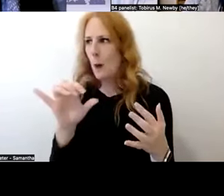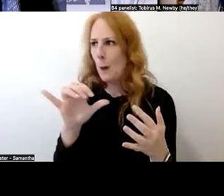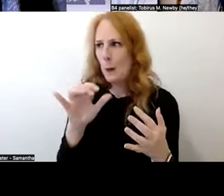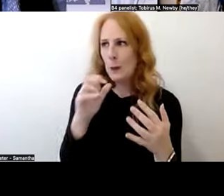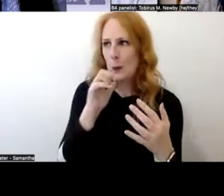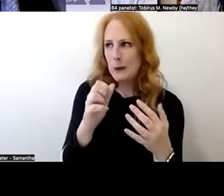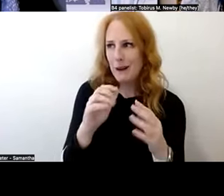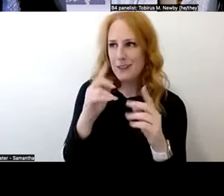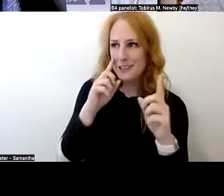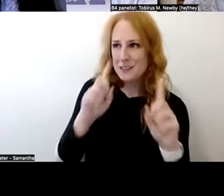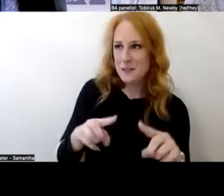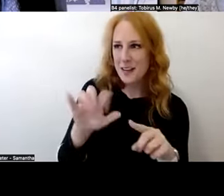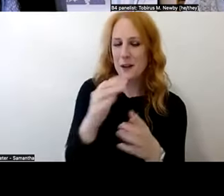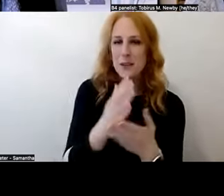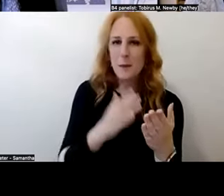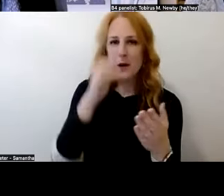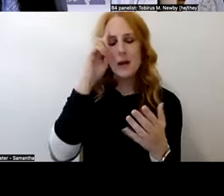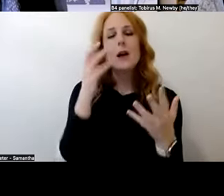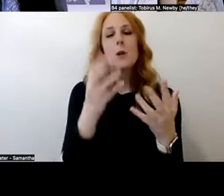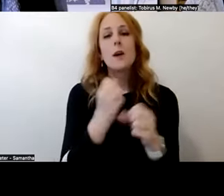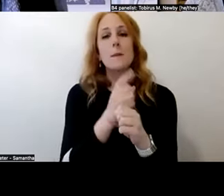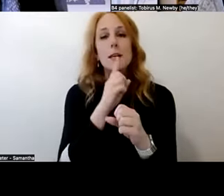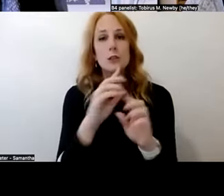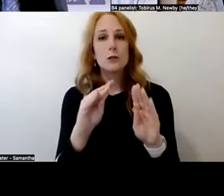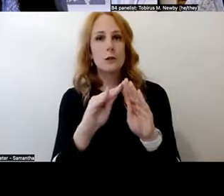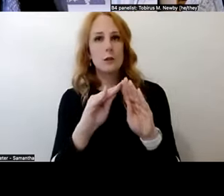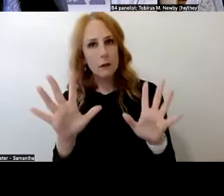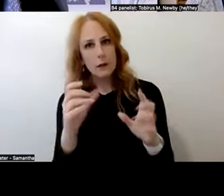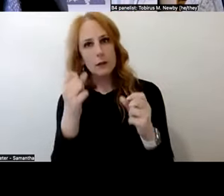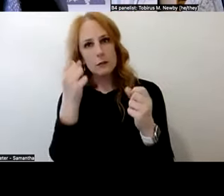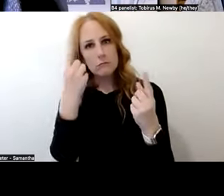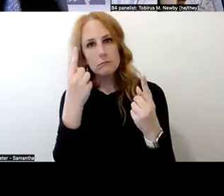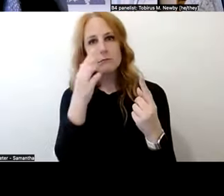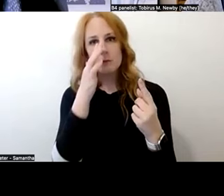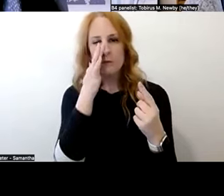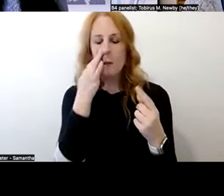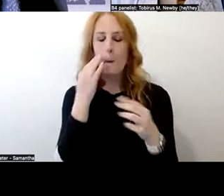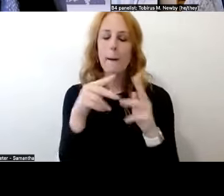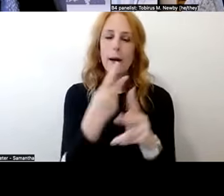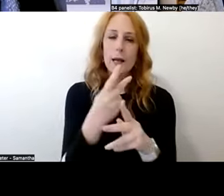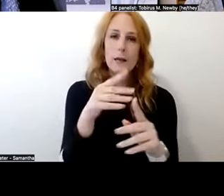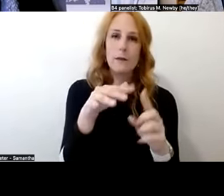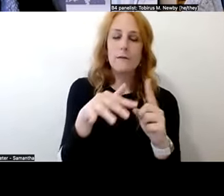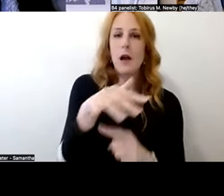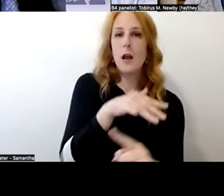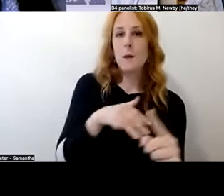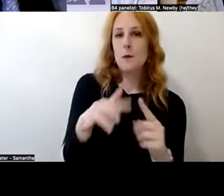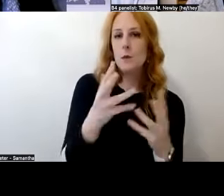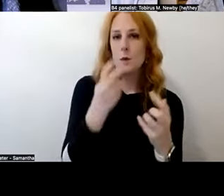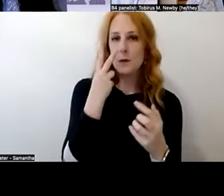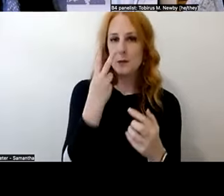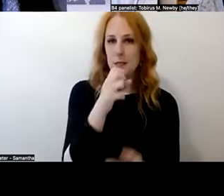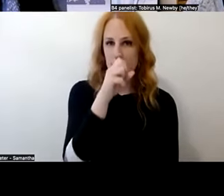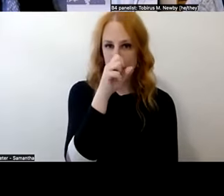clear on and what environment we believe is necessary and is desired, and understanding